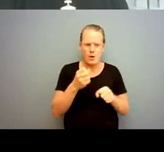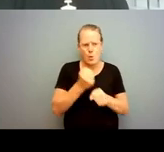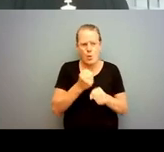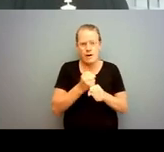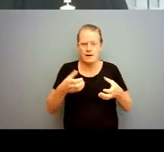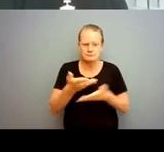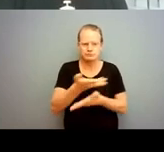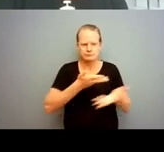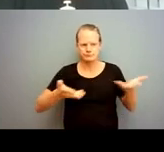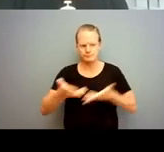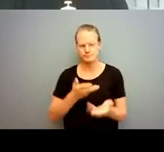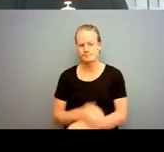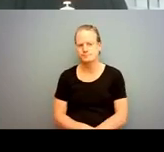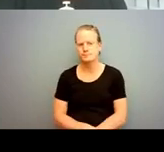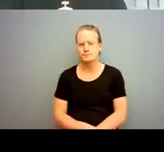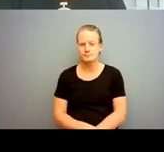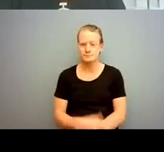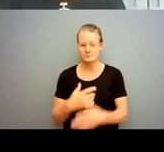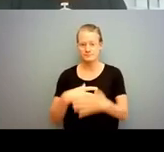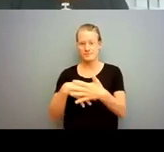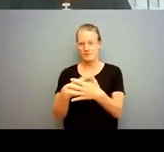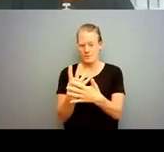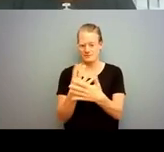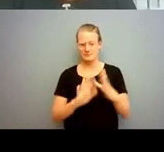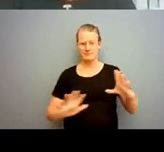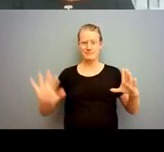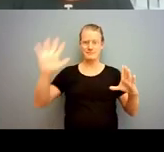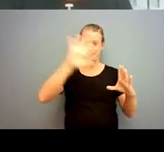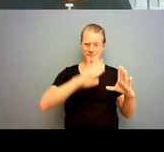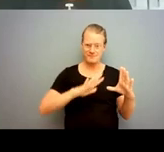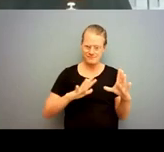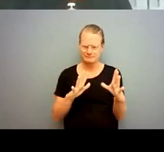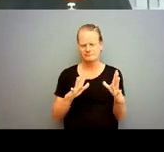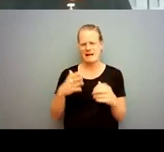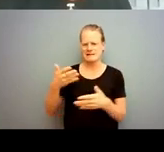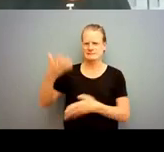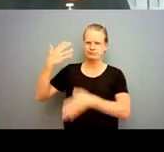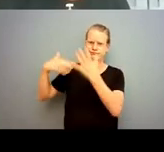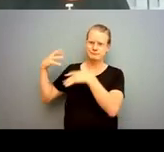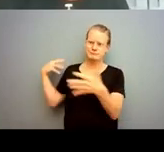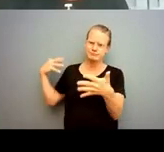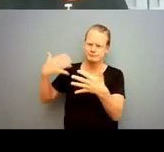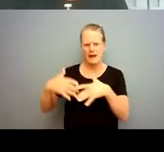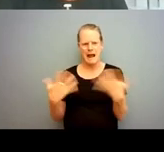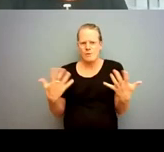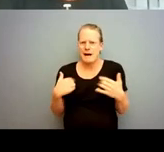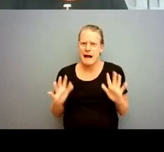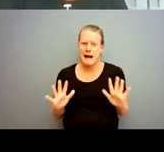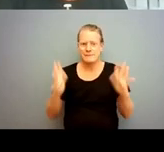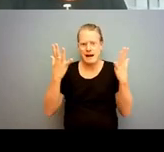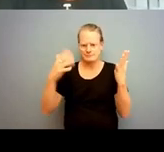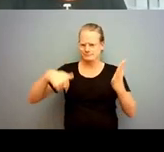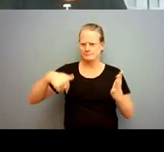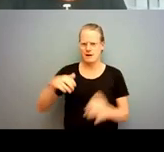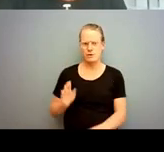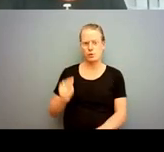In the Nordic region, our history and ways of living and surviving up here in the north lies on the rich heritage, the